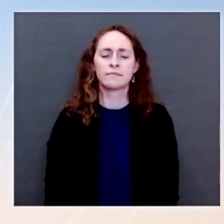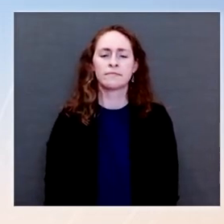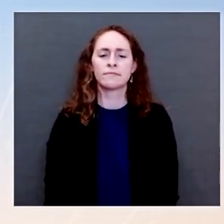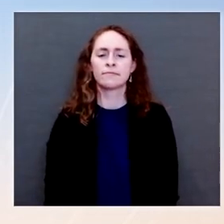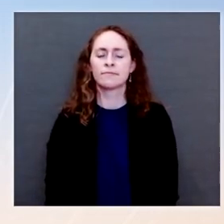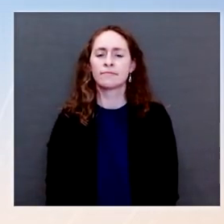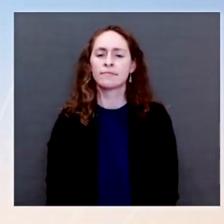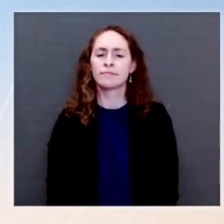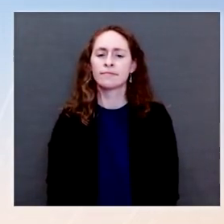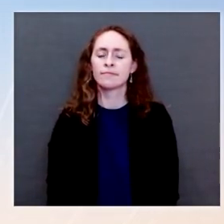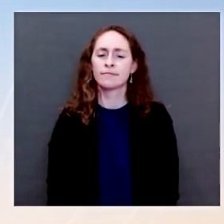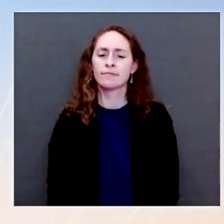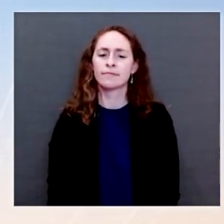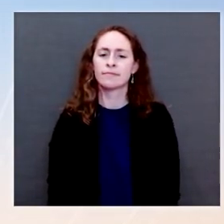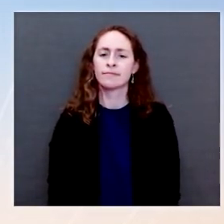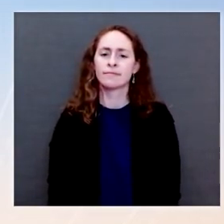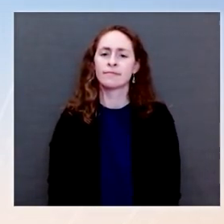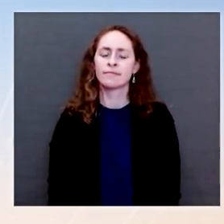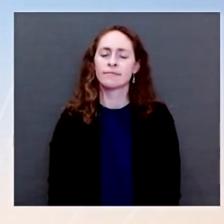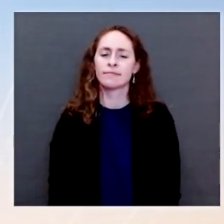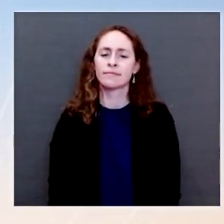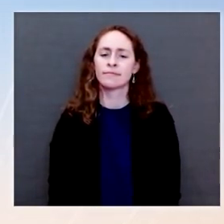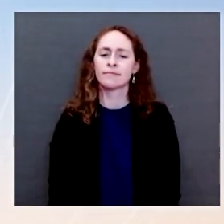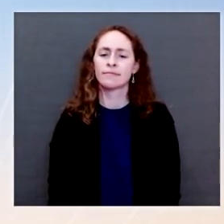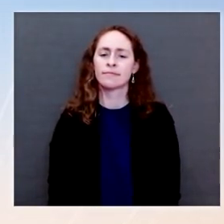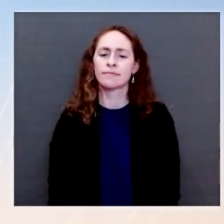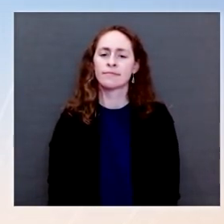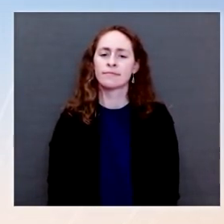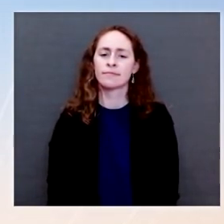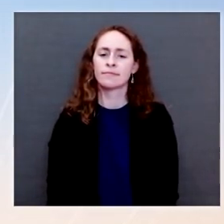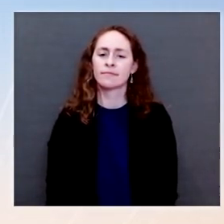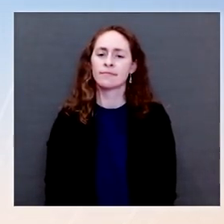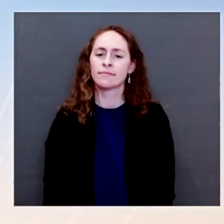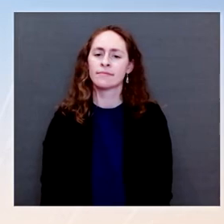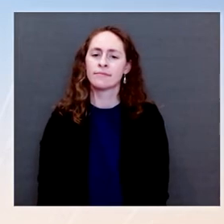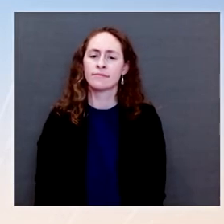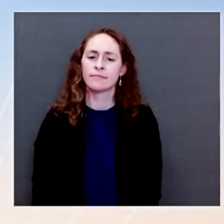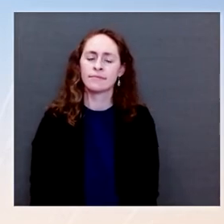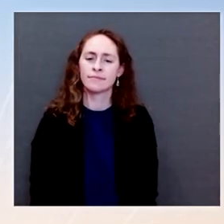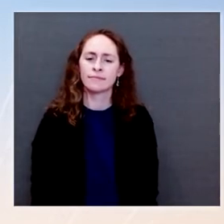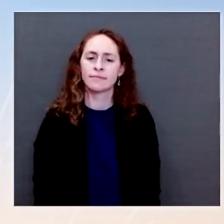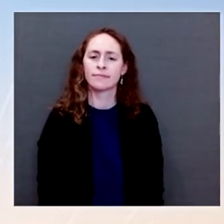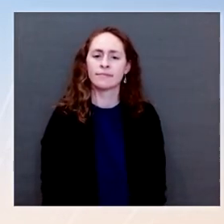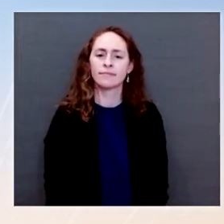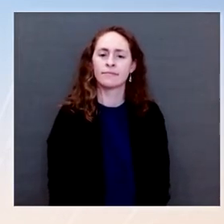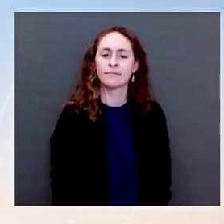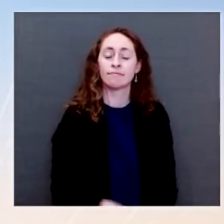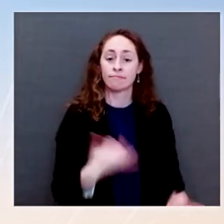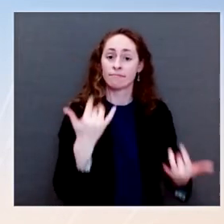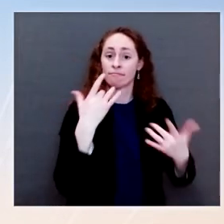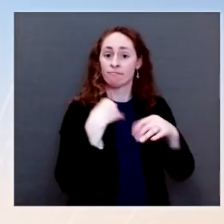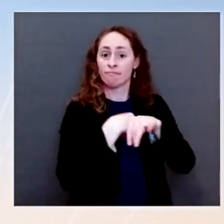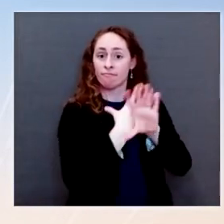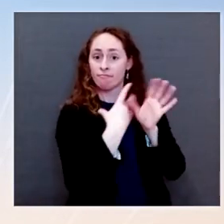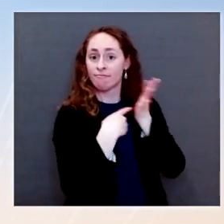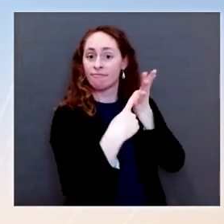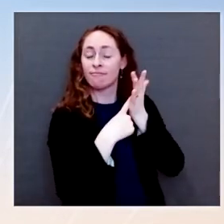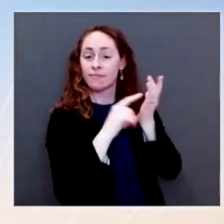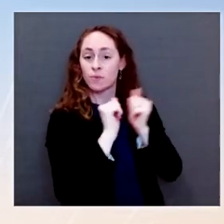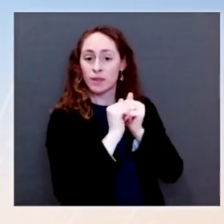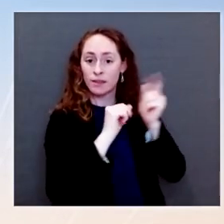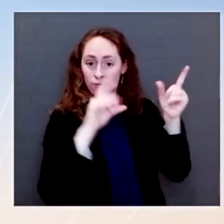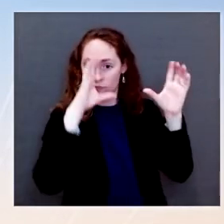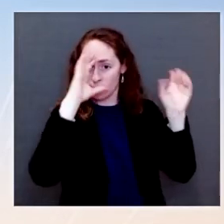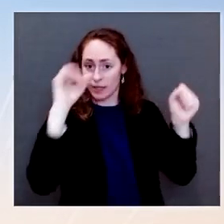major topic of discussion, but not the only one. How much time do you anticipate will be devoted to that versus the follow-ups from the Geneva